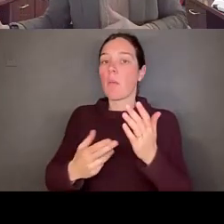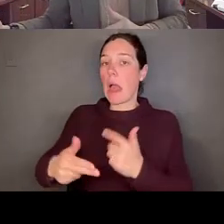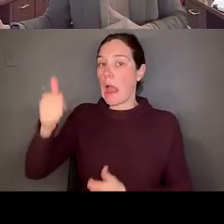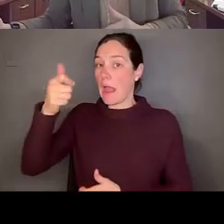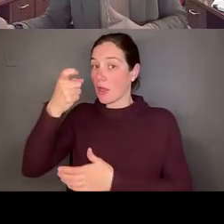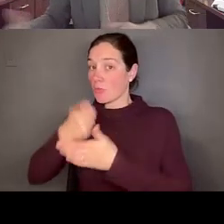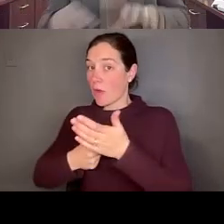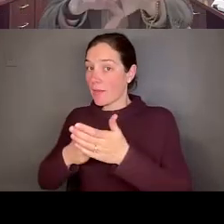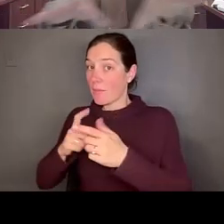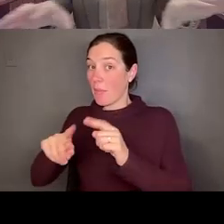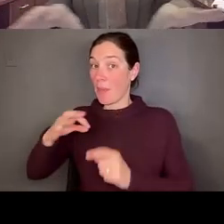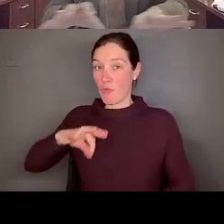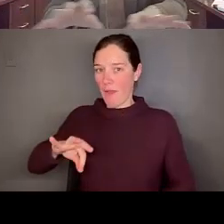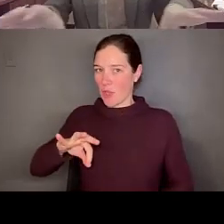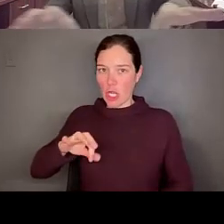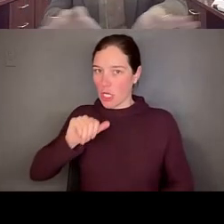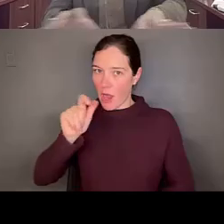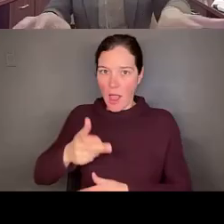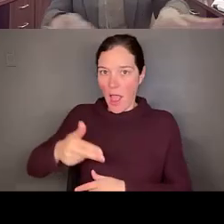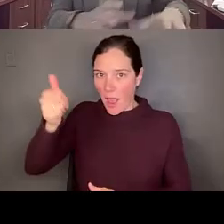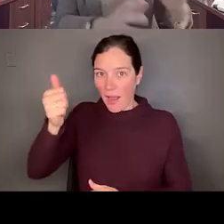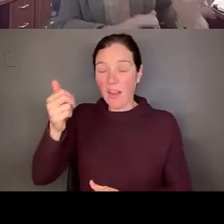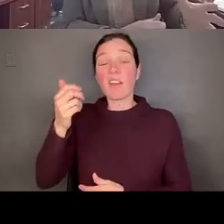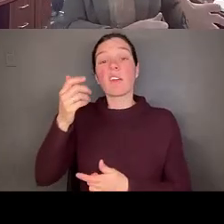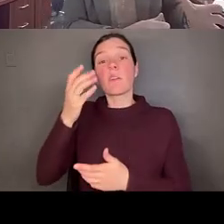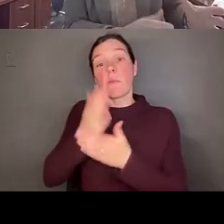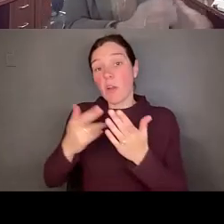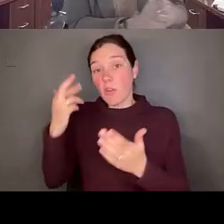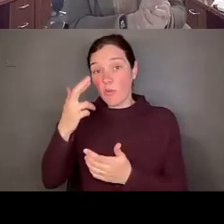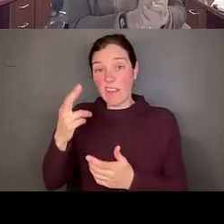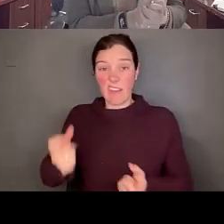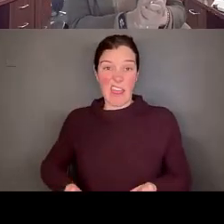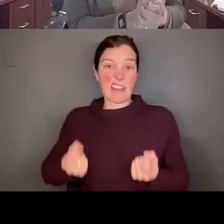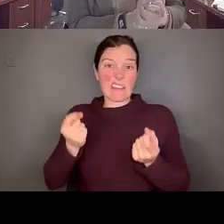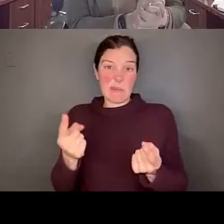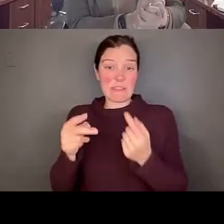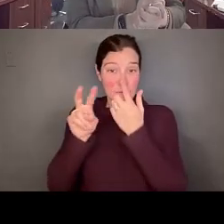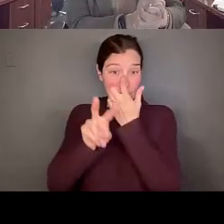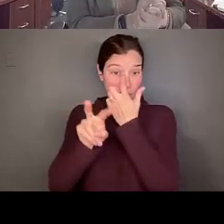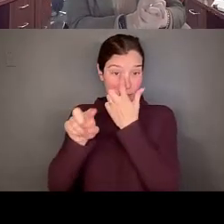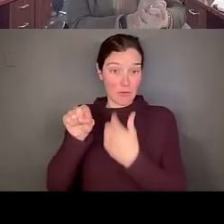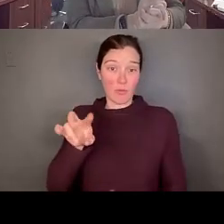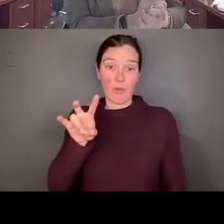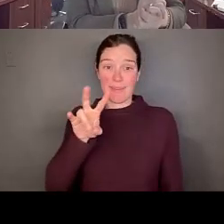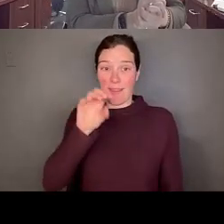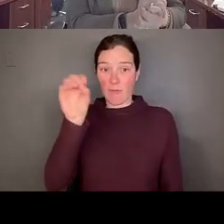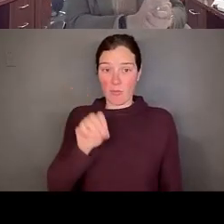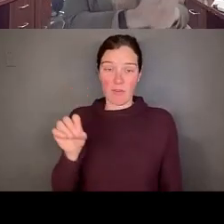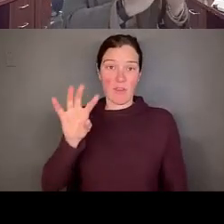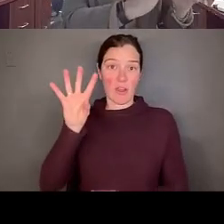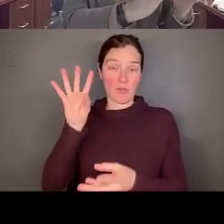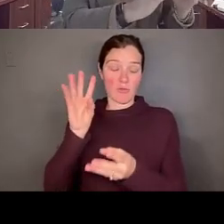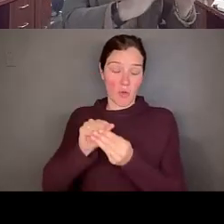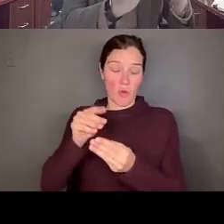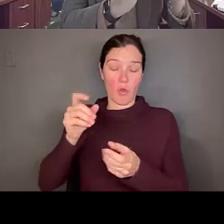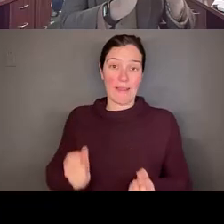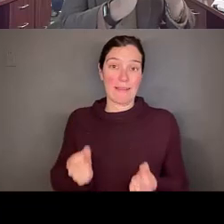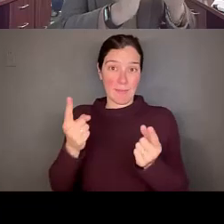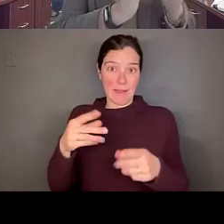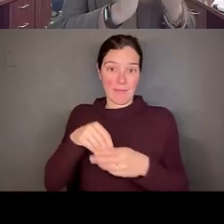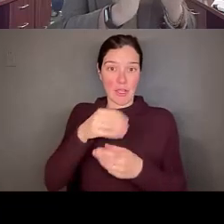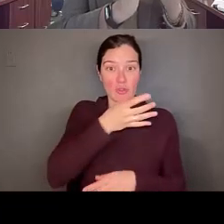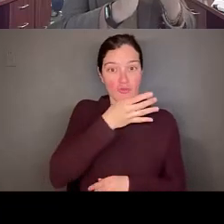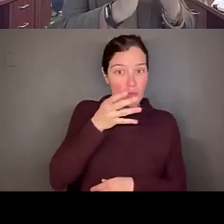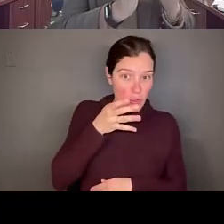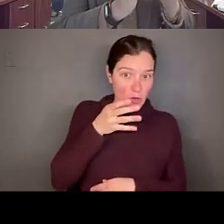necessarily those higher profits. Part of that is due to expenses, 22%, 22.7% total expenses. In rural, as